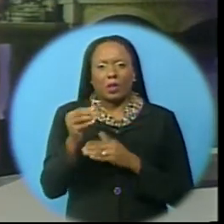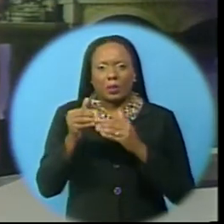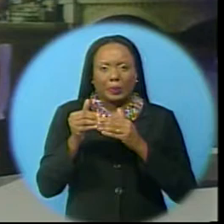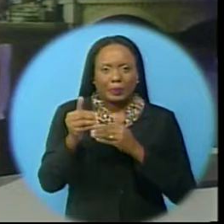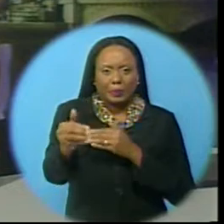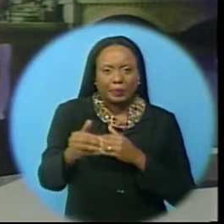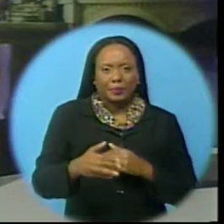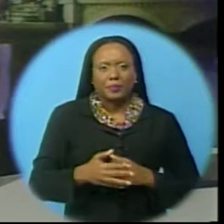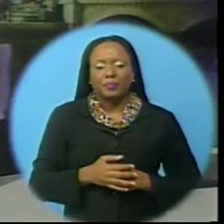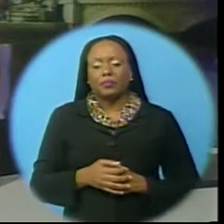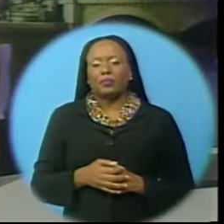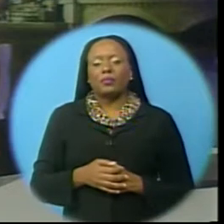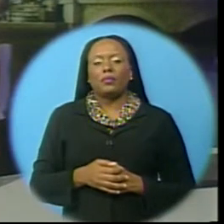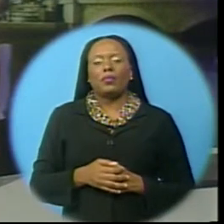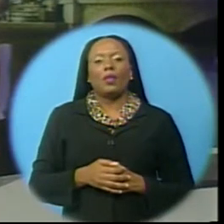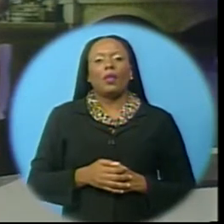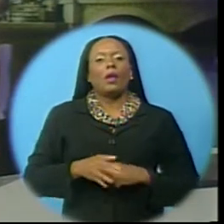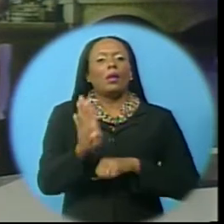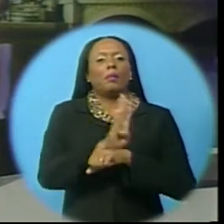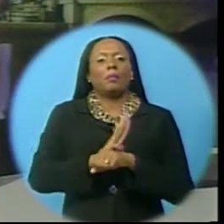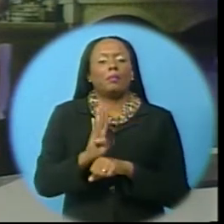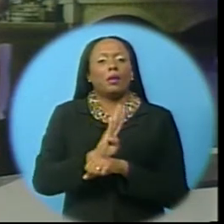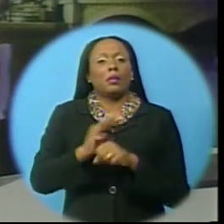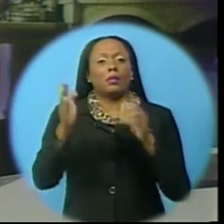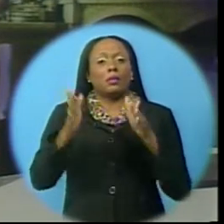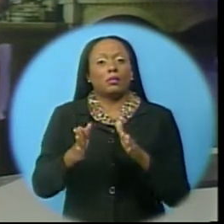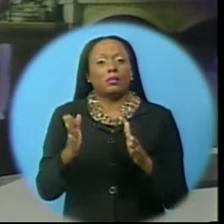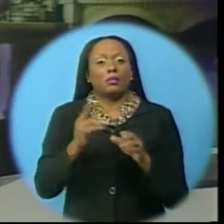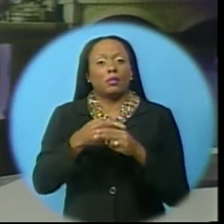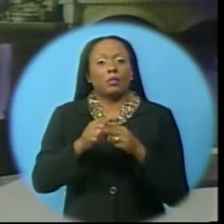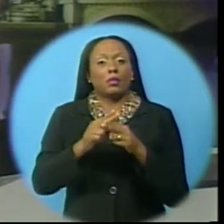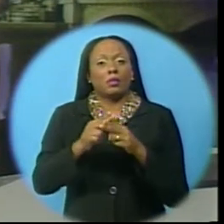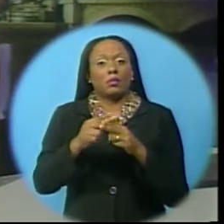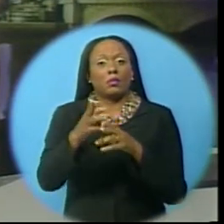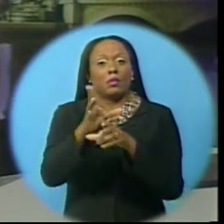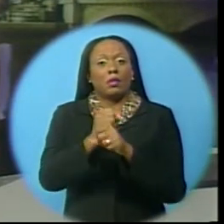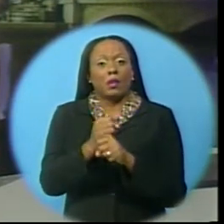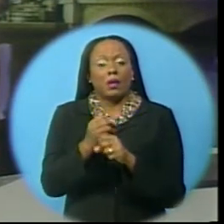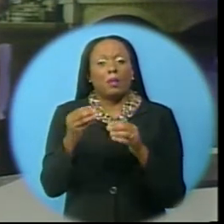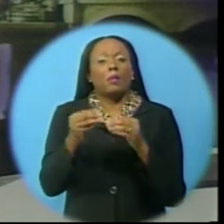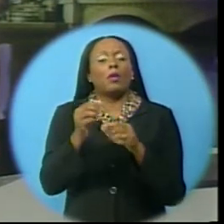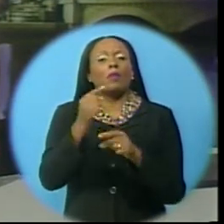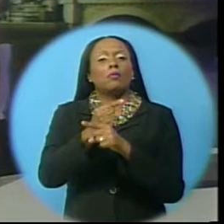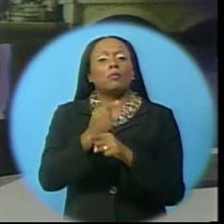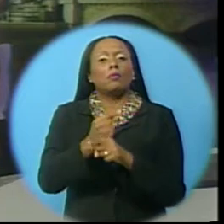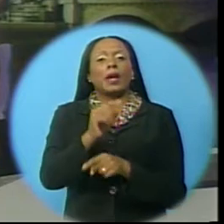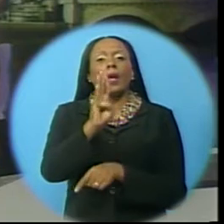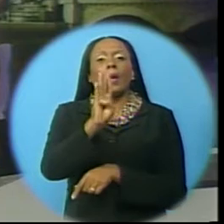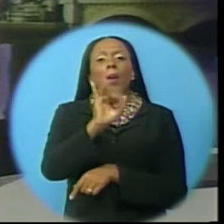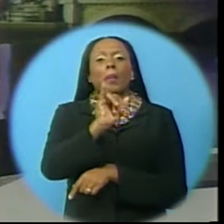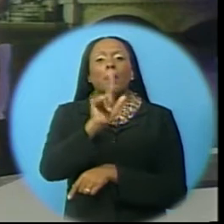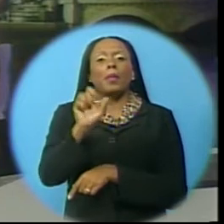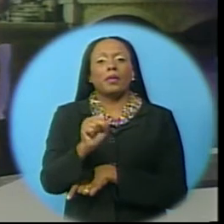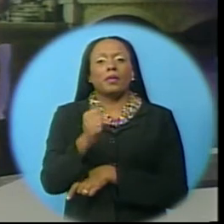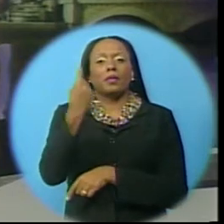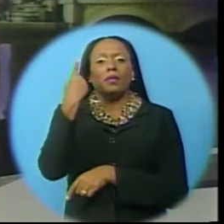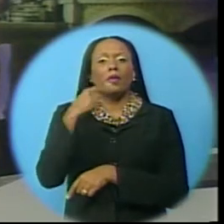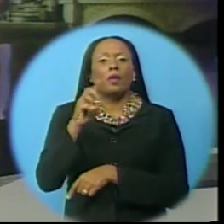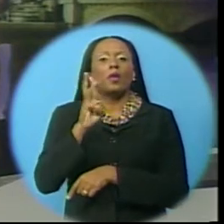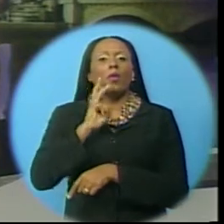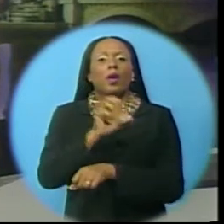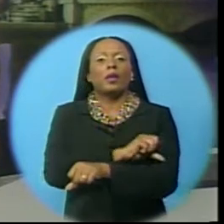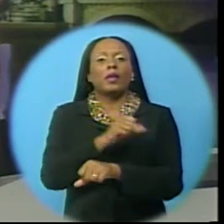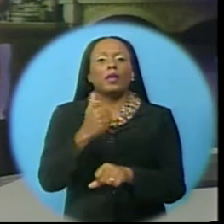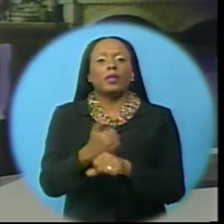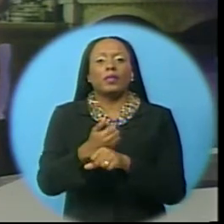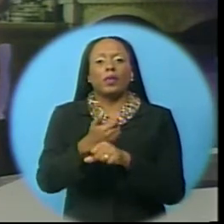start receiving more accurate bills from the Barbados Water Authority soon. It comes with the launch of the authority's Smart Meter Business Transformation